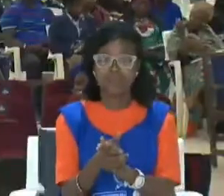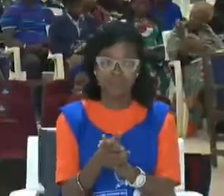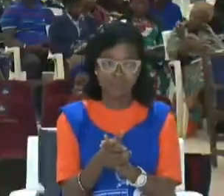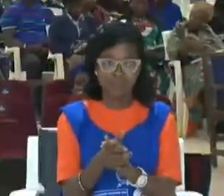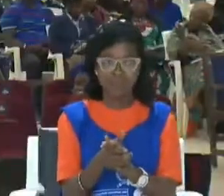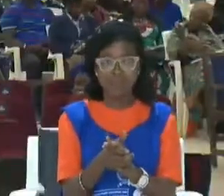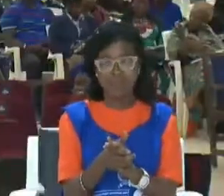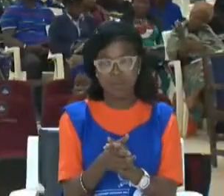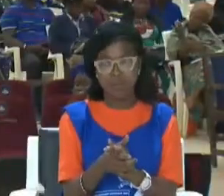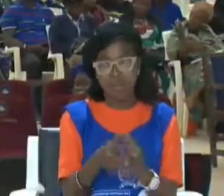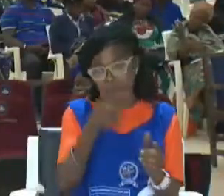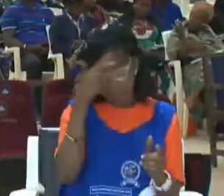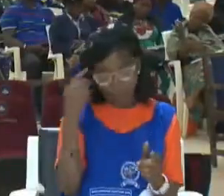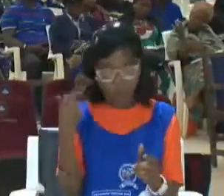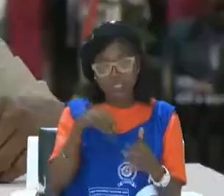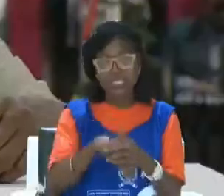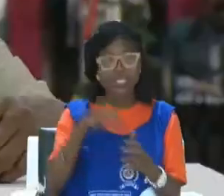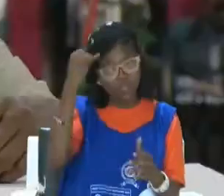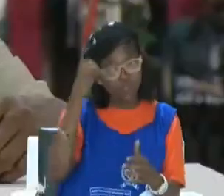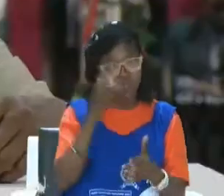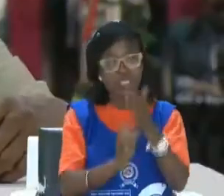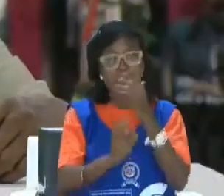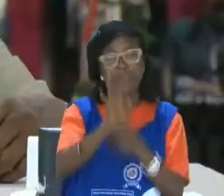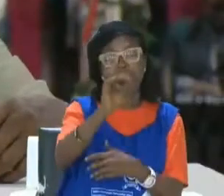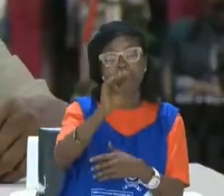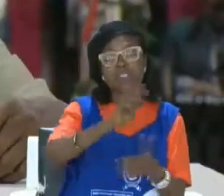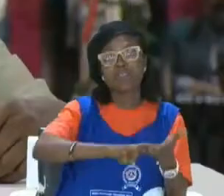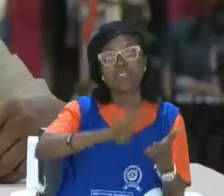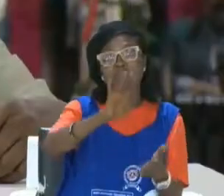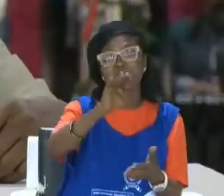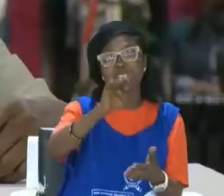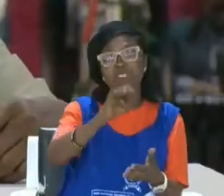Because in John chapter 14, verse 14,